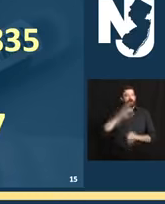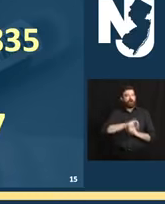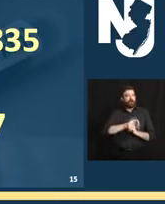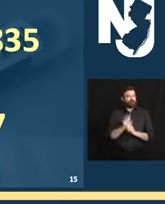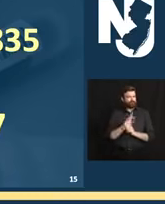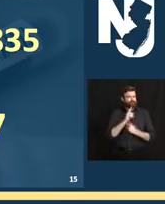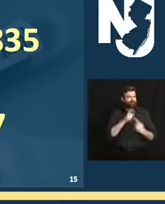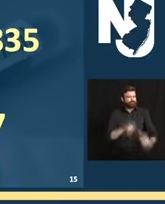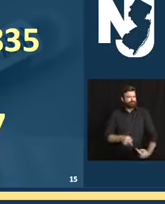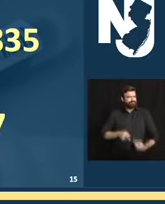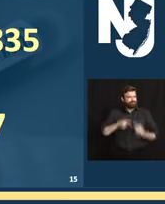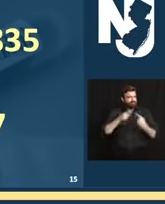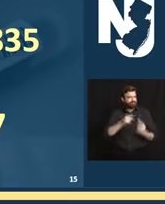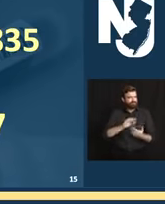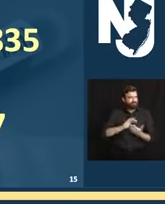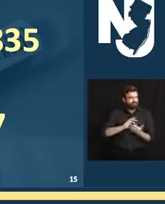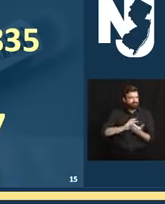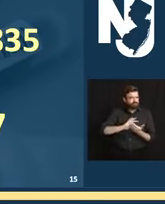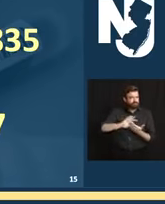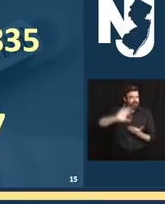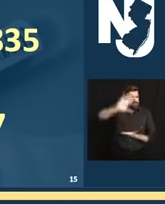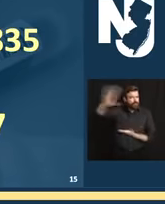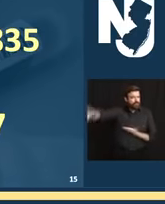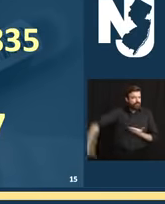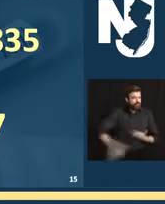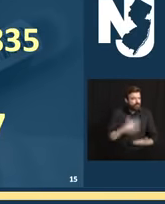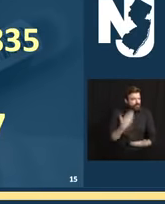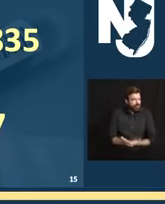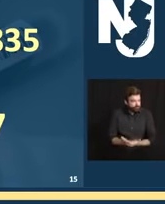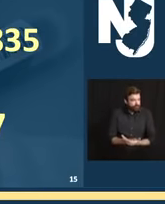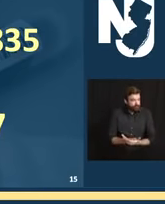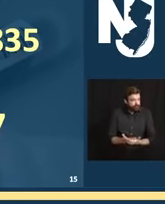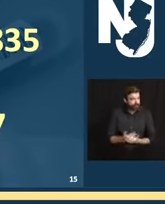Service have been carefully analyzing thousands of death